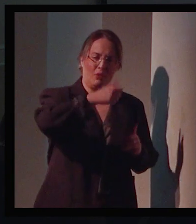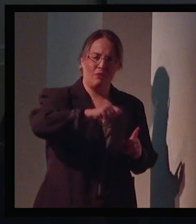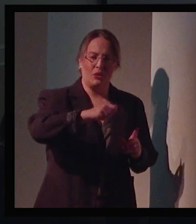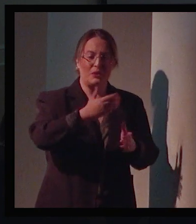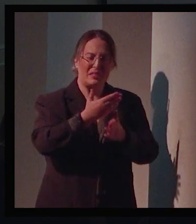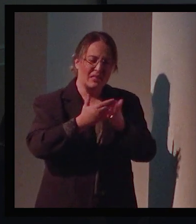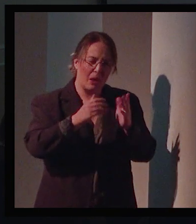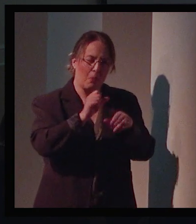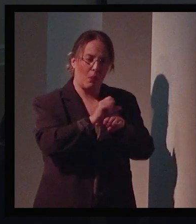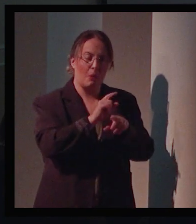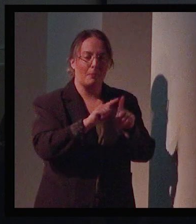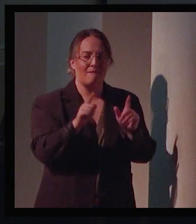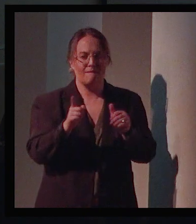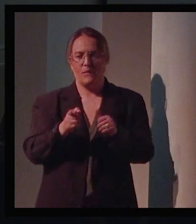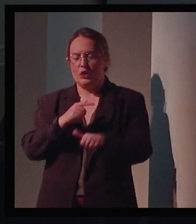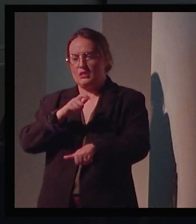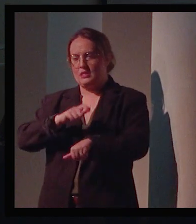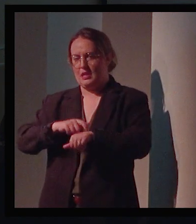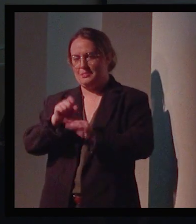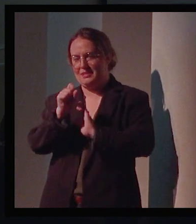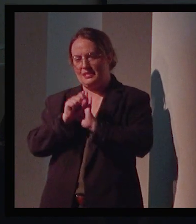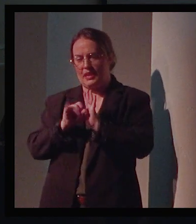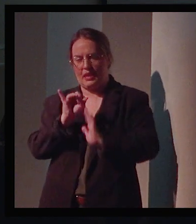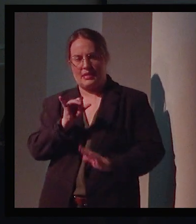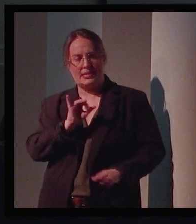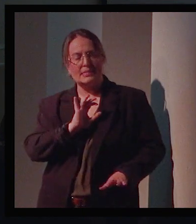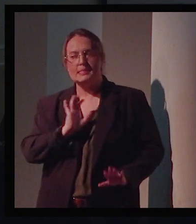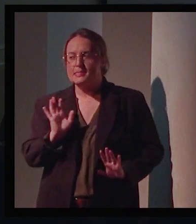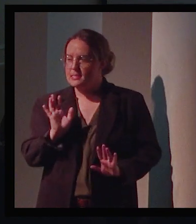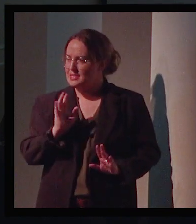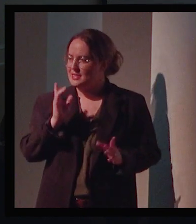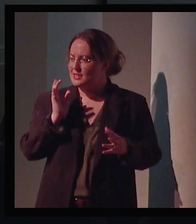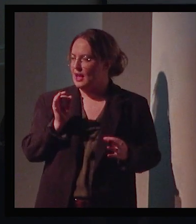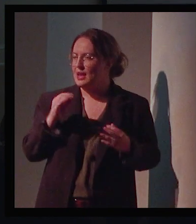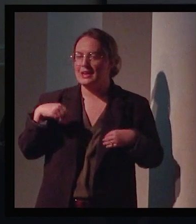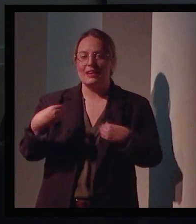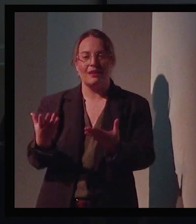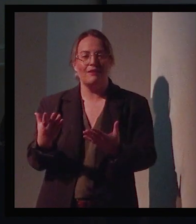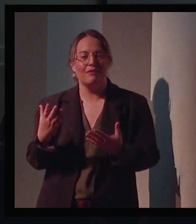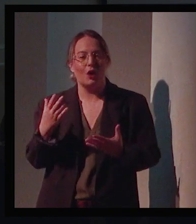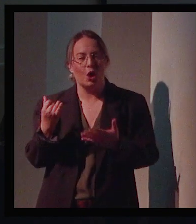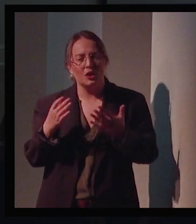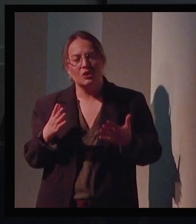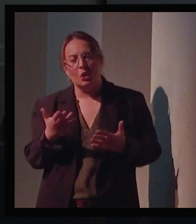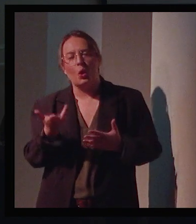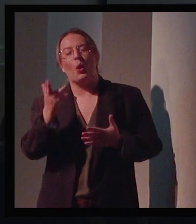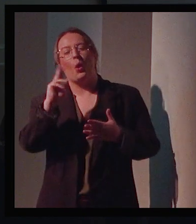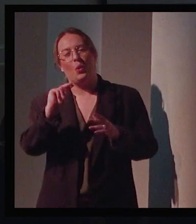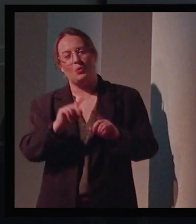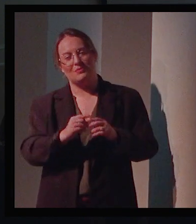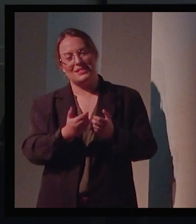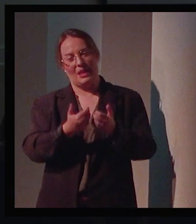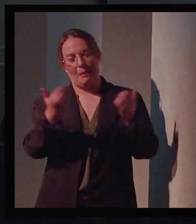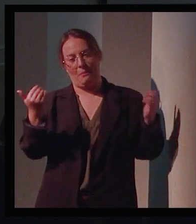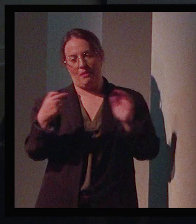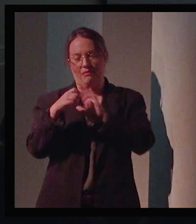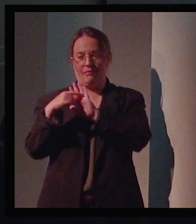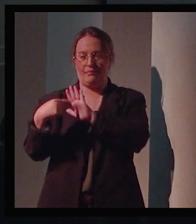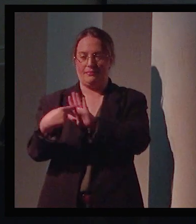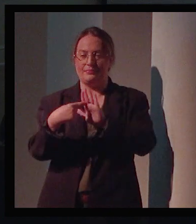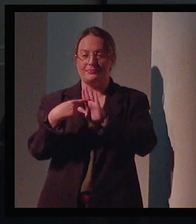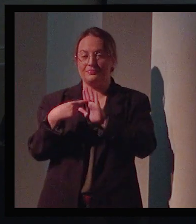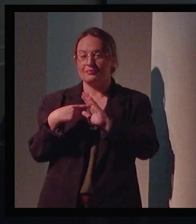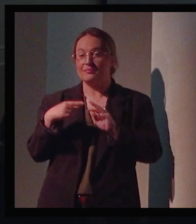first time that the state gave those artists their own alternative exhibition. The 1863 Salon